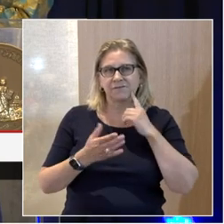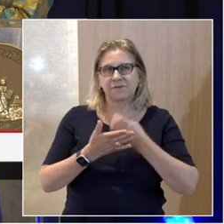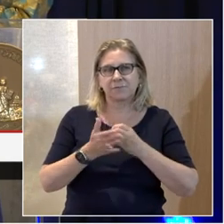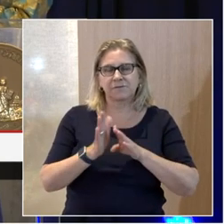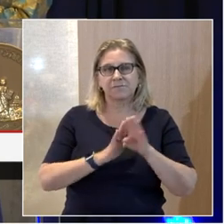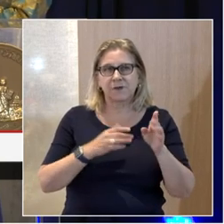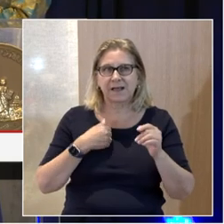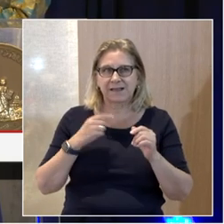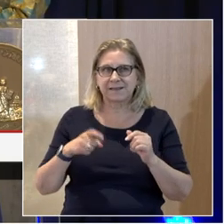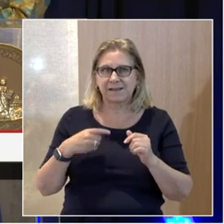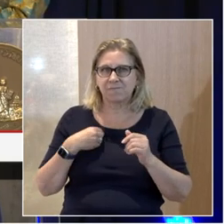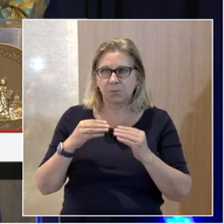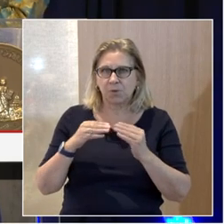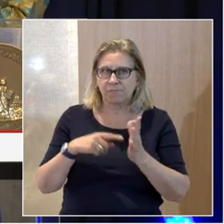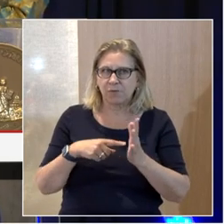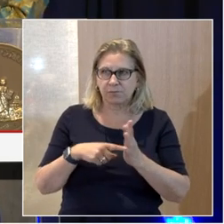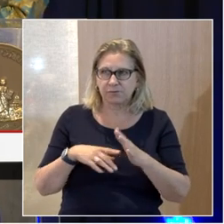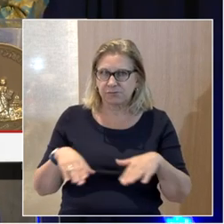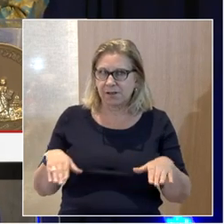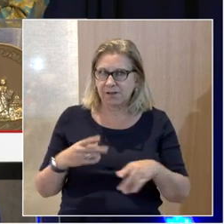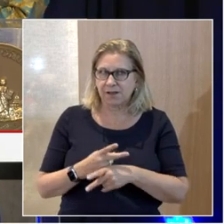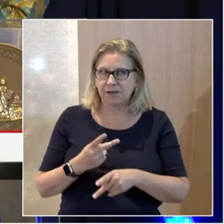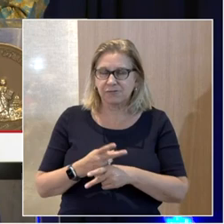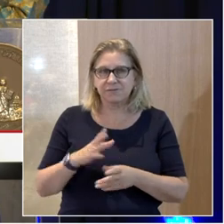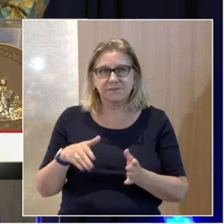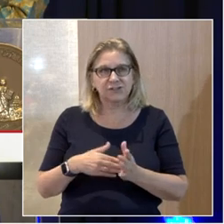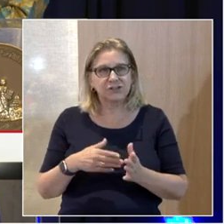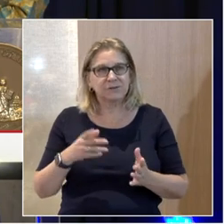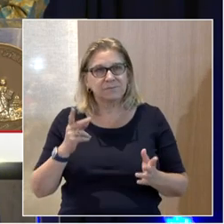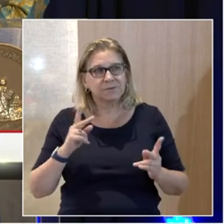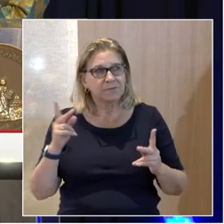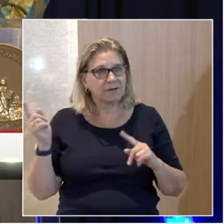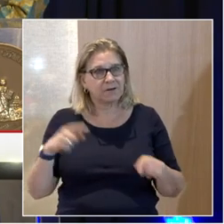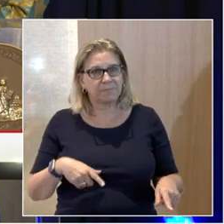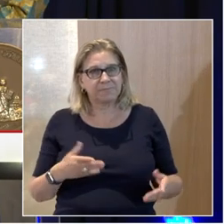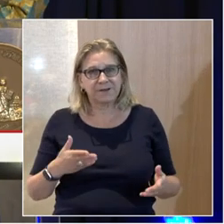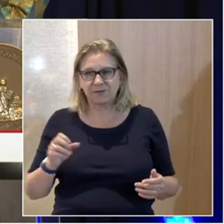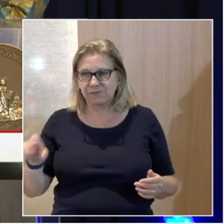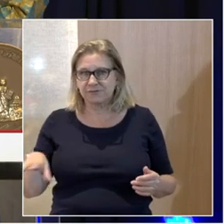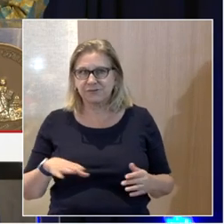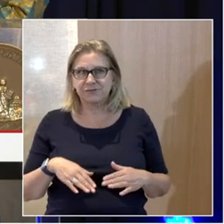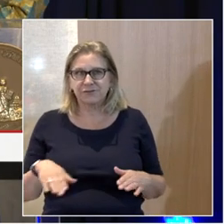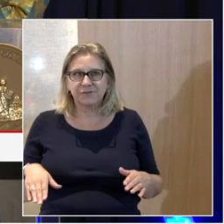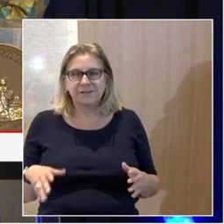centers. Child care centers in downtown DC range from